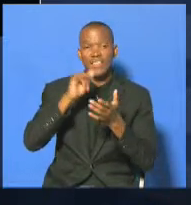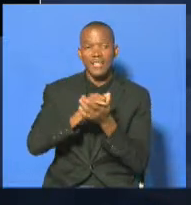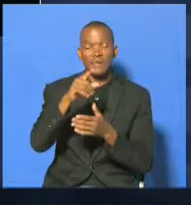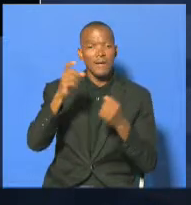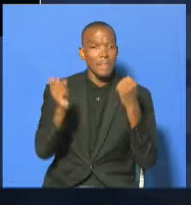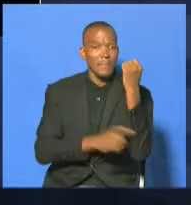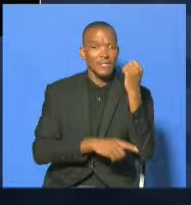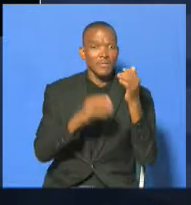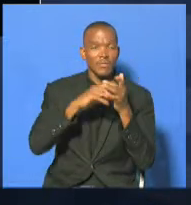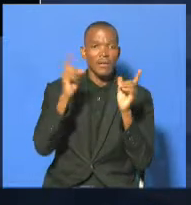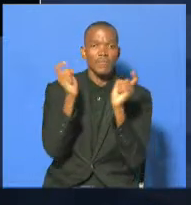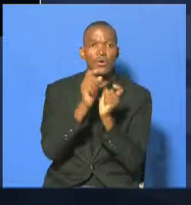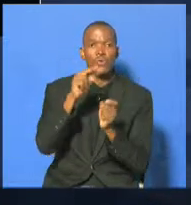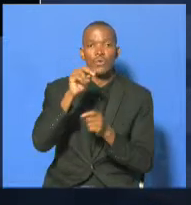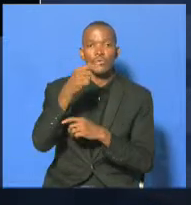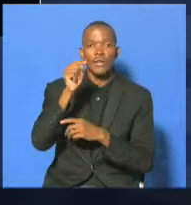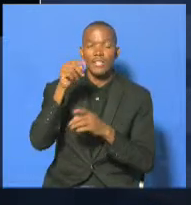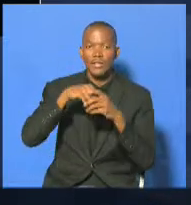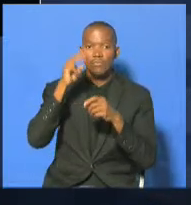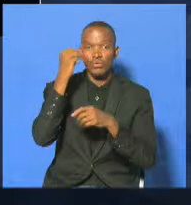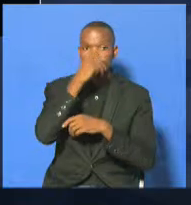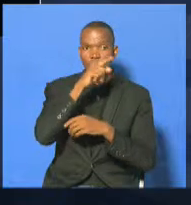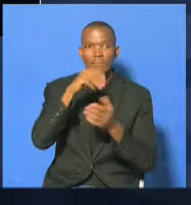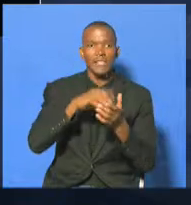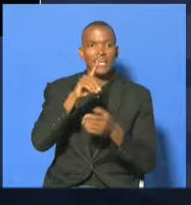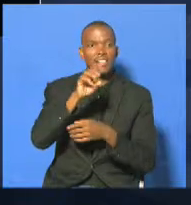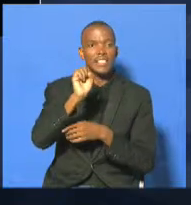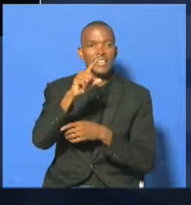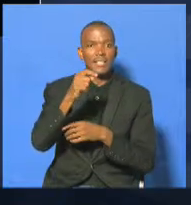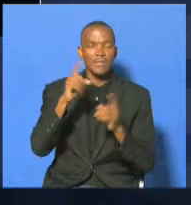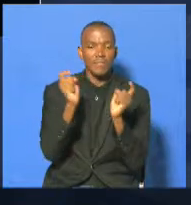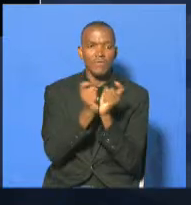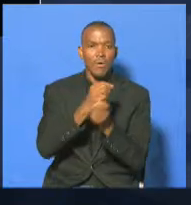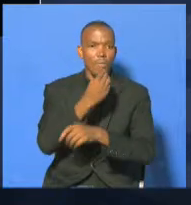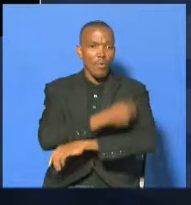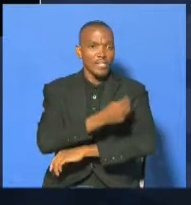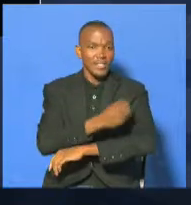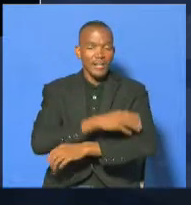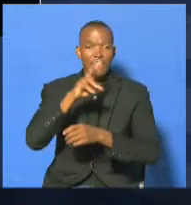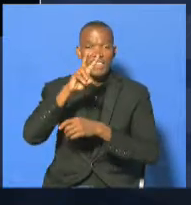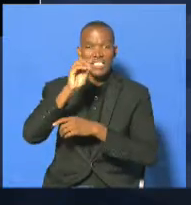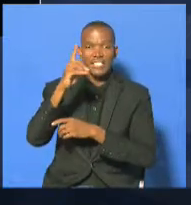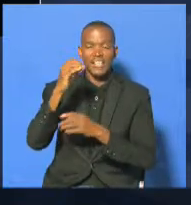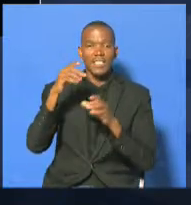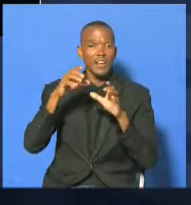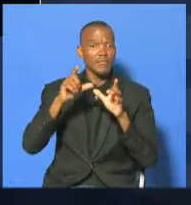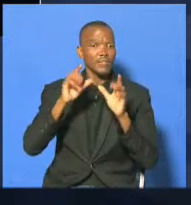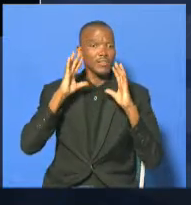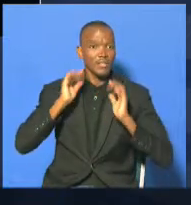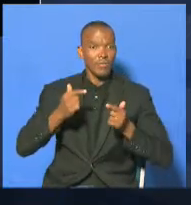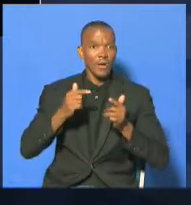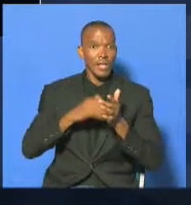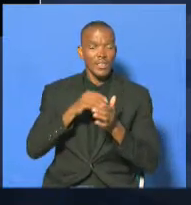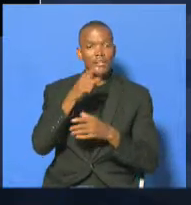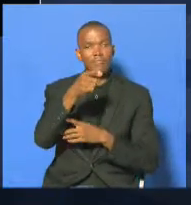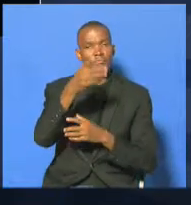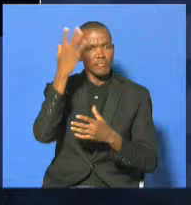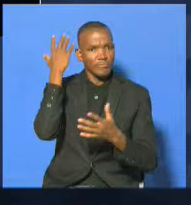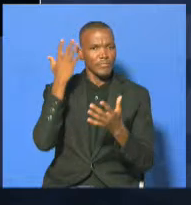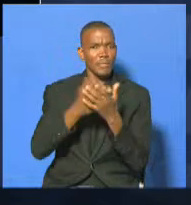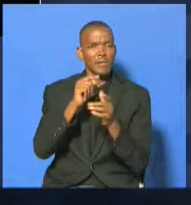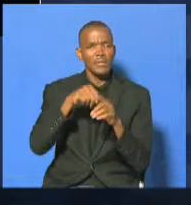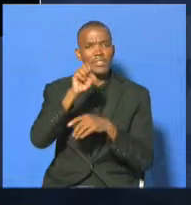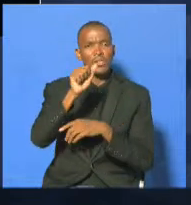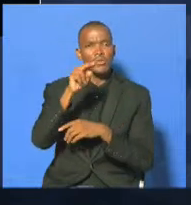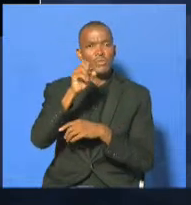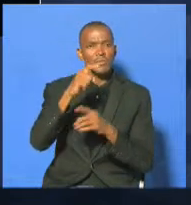face Notwane at River Plate grounds. Desert Nga will take on Mogodisana Fighters at Sabon VDC grounds, while second place United Flamingo Santos will meet